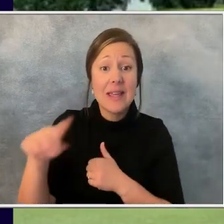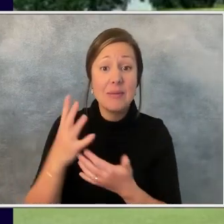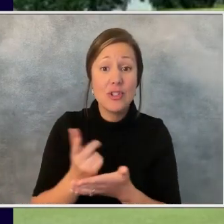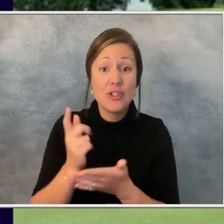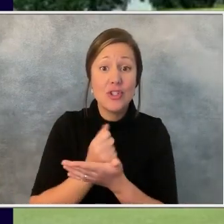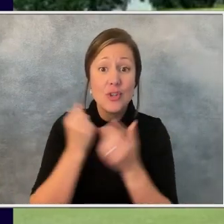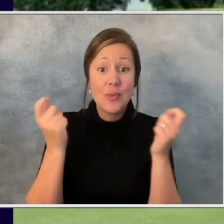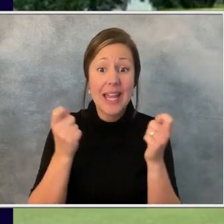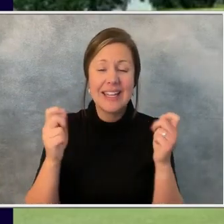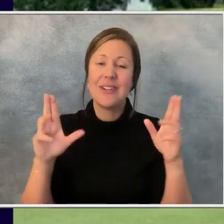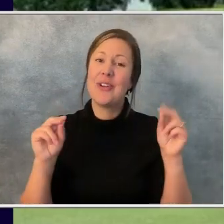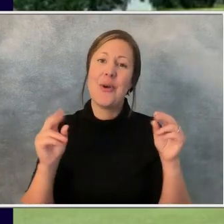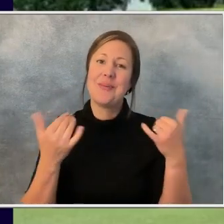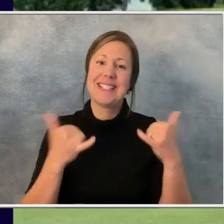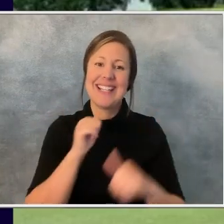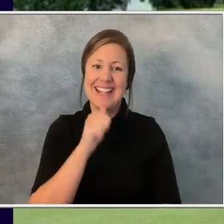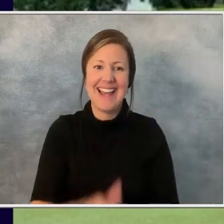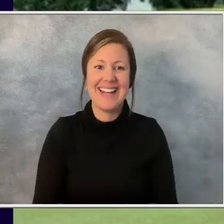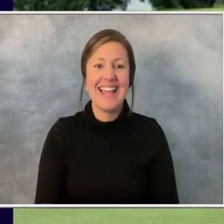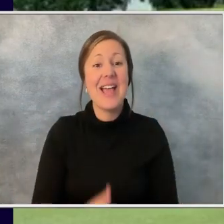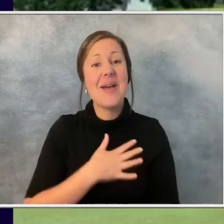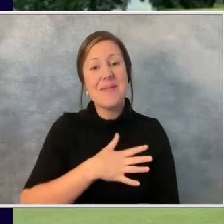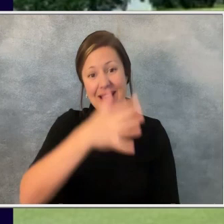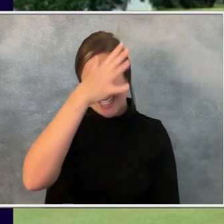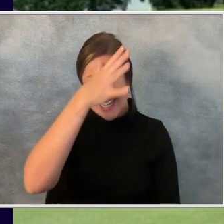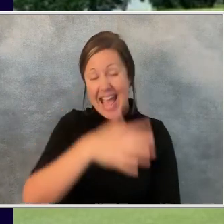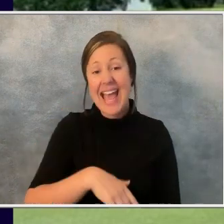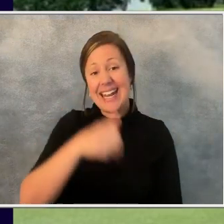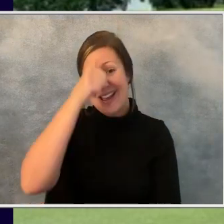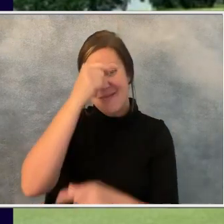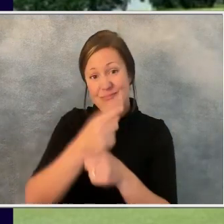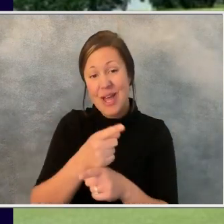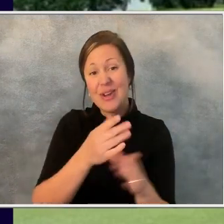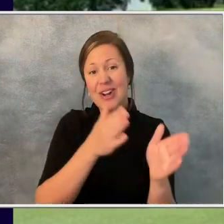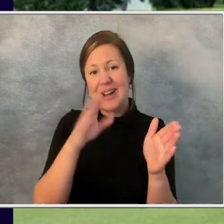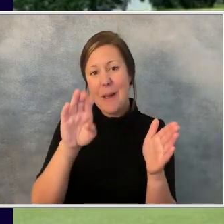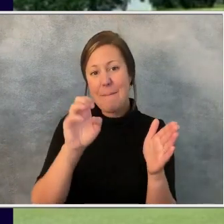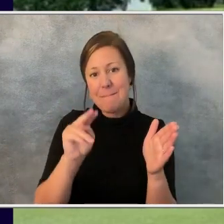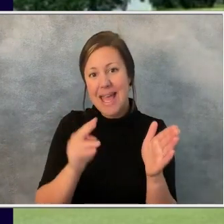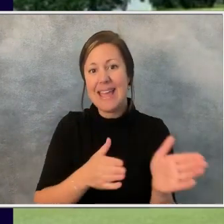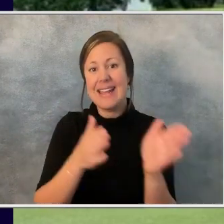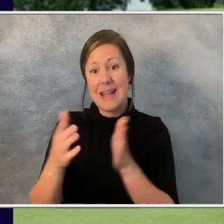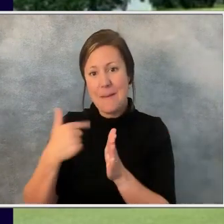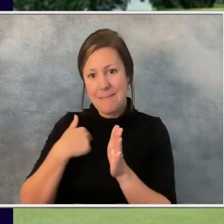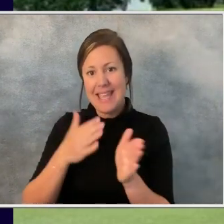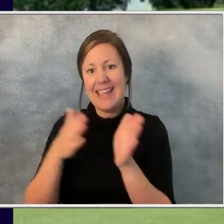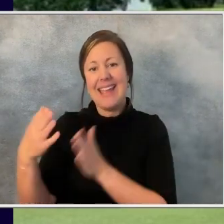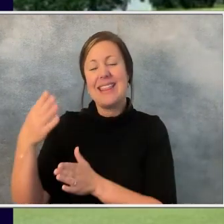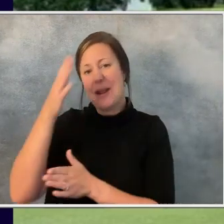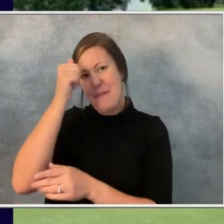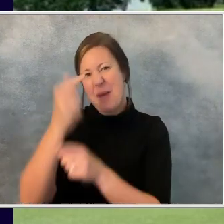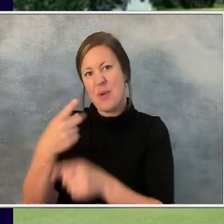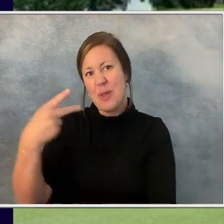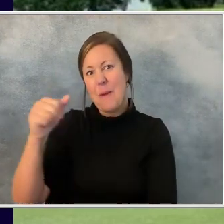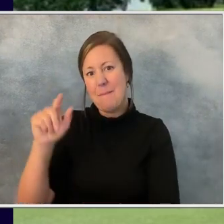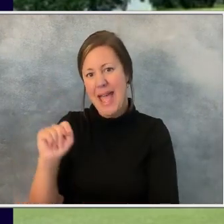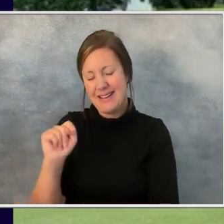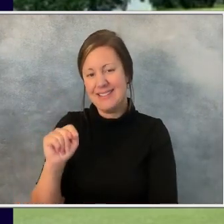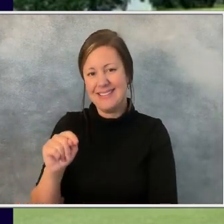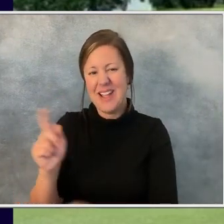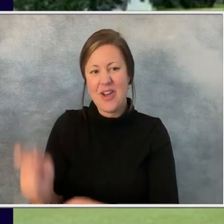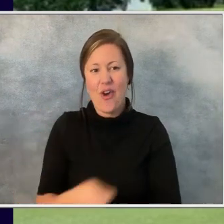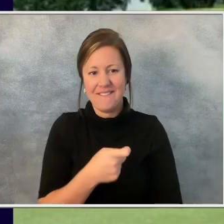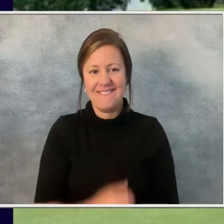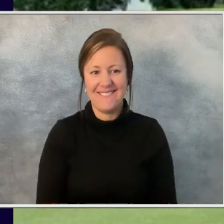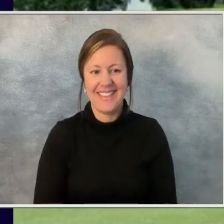my dad on the left and my middle brother Ben next to him, and then me and my youngest brother Pat. We're out golfing at Blue Hills Country Club. So you're the